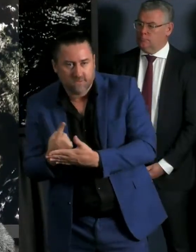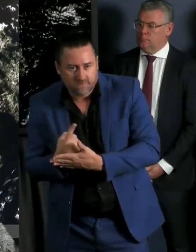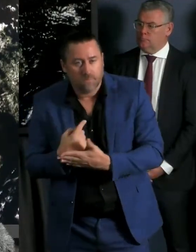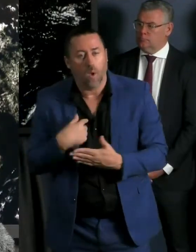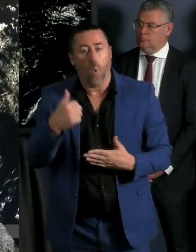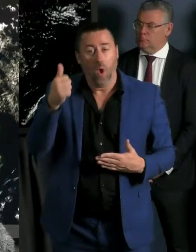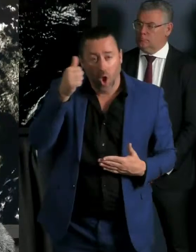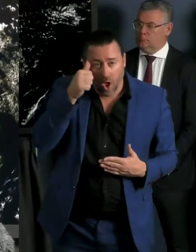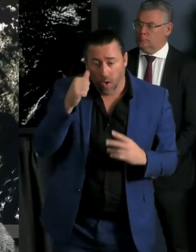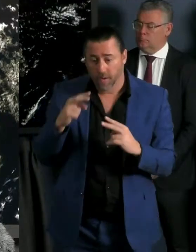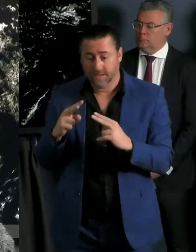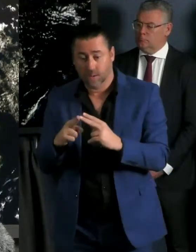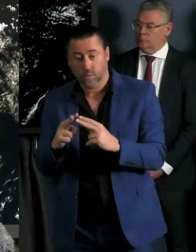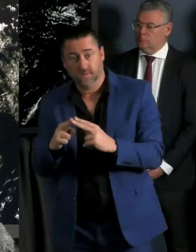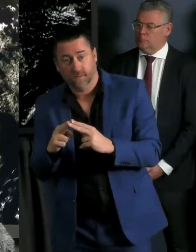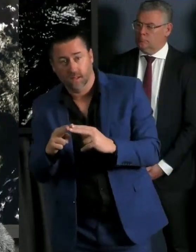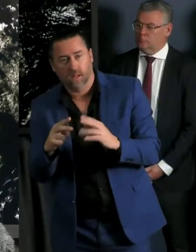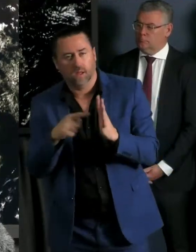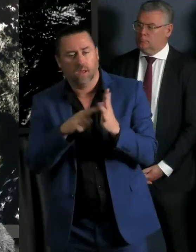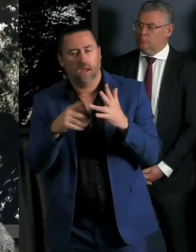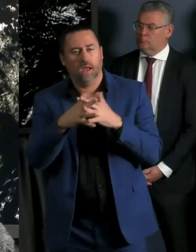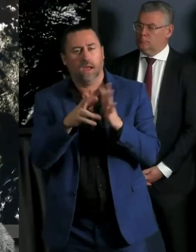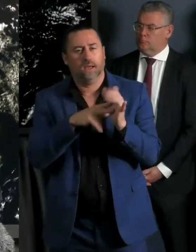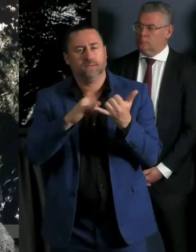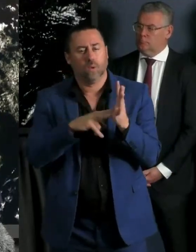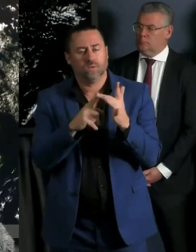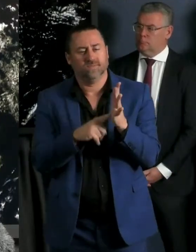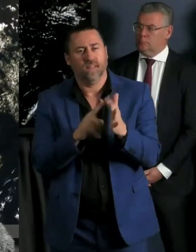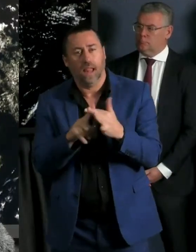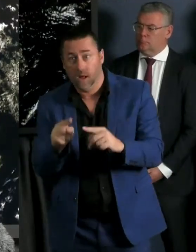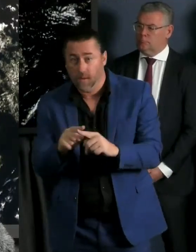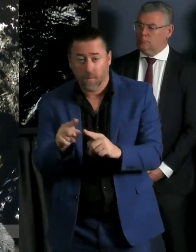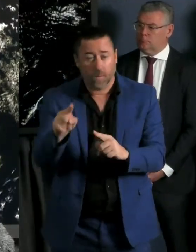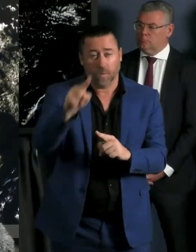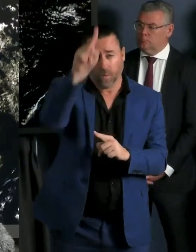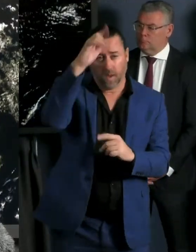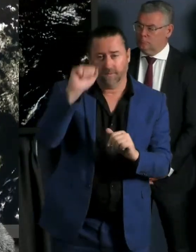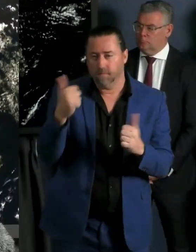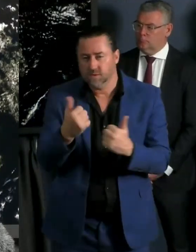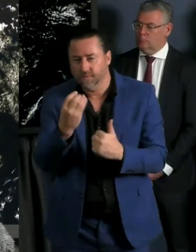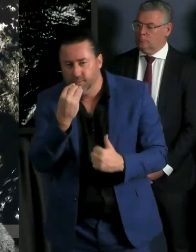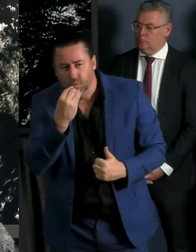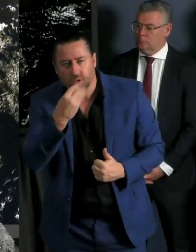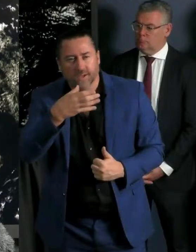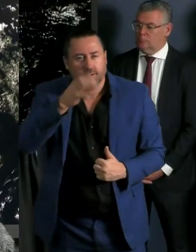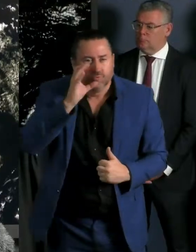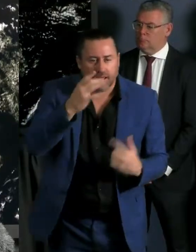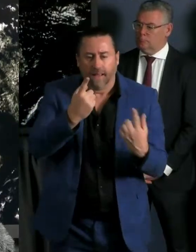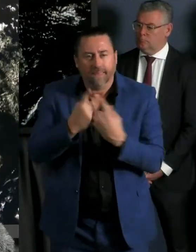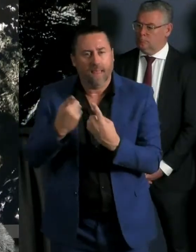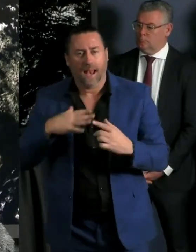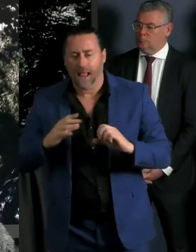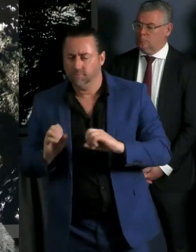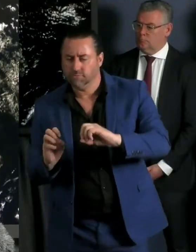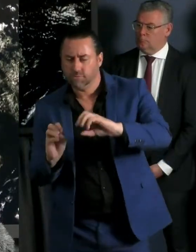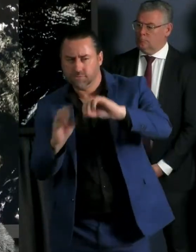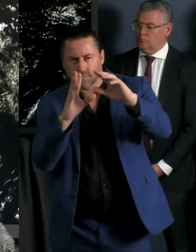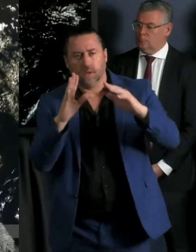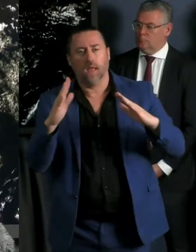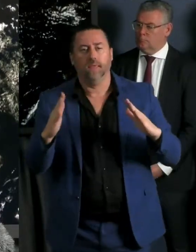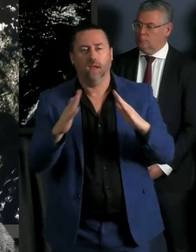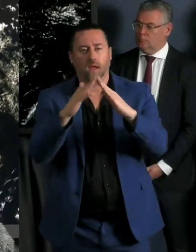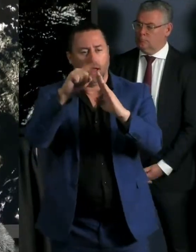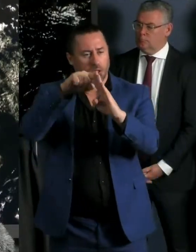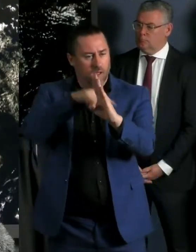in the north from Townsville all the way through. We've already engaged with all of the small communities in the Gulf of